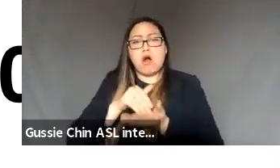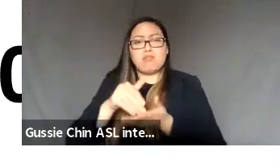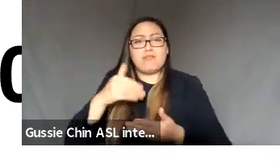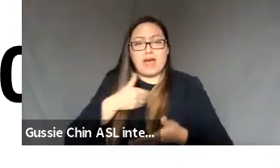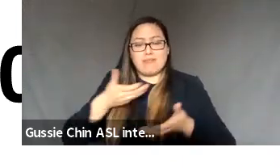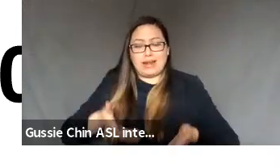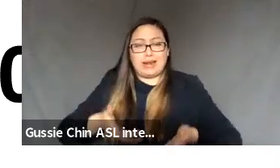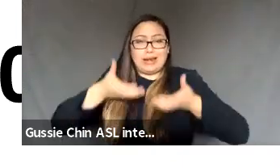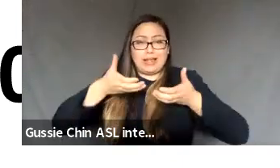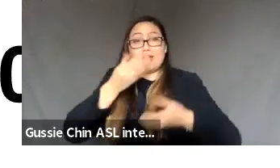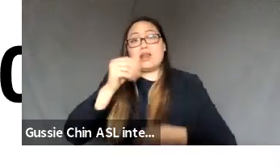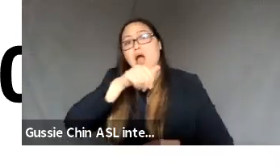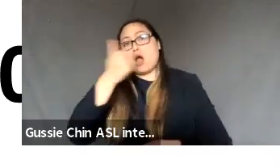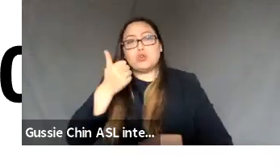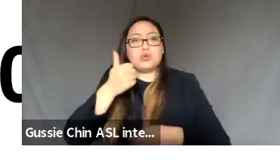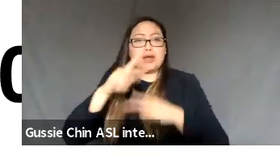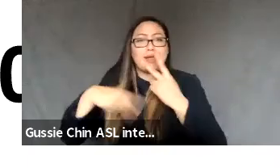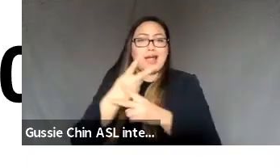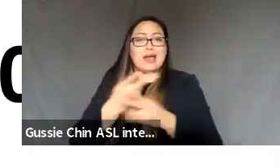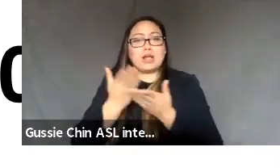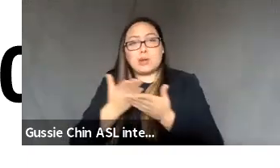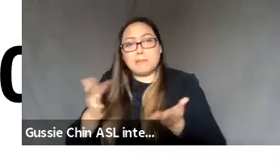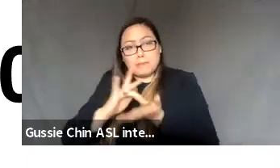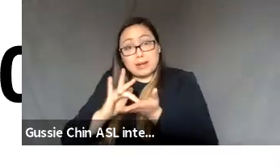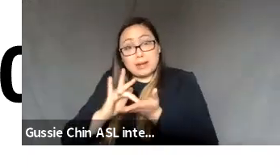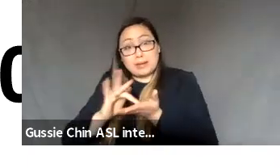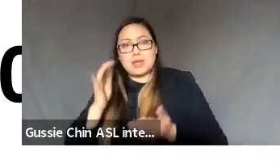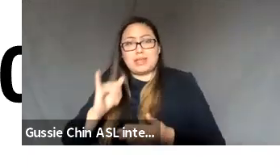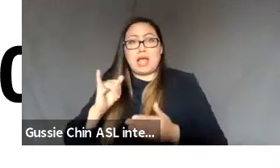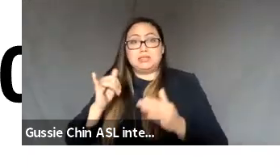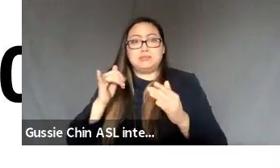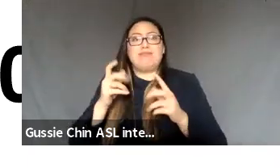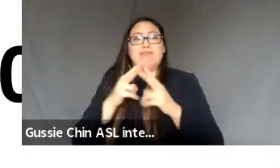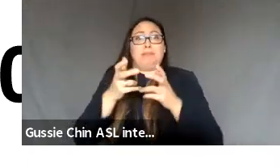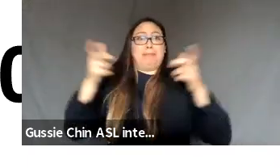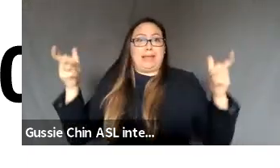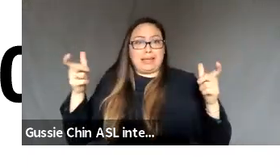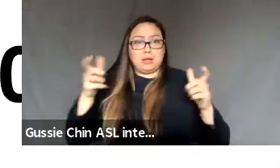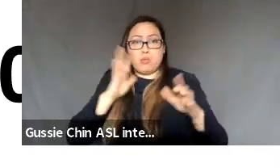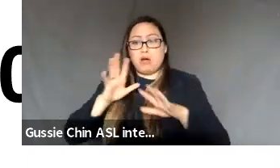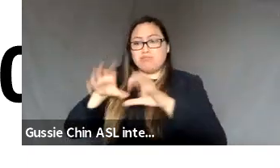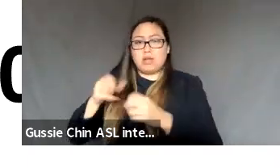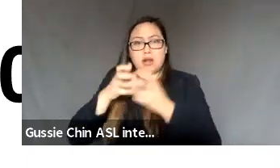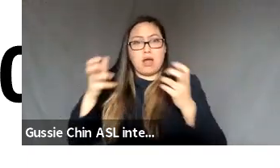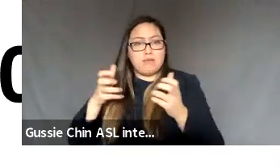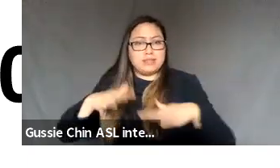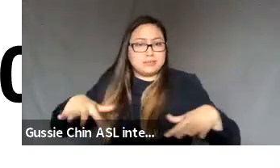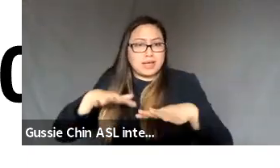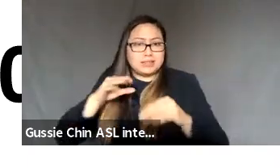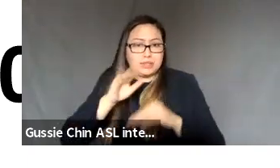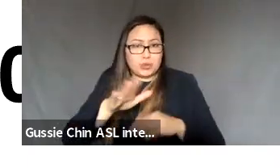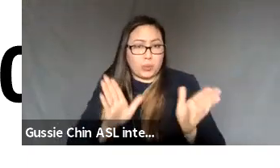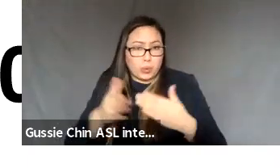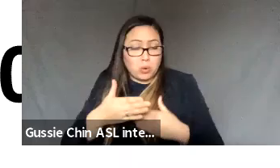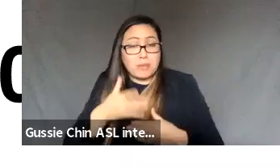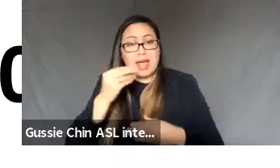other pieces of equipment that are used that can take up a lot of space. And they also need room to maneuver